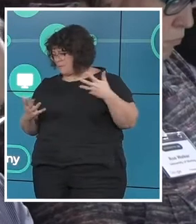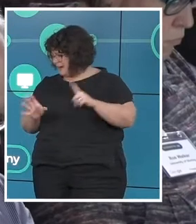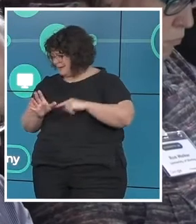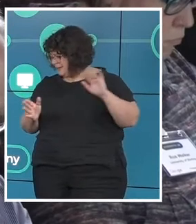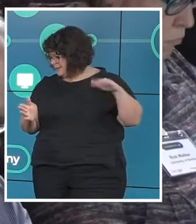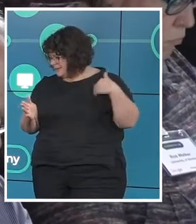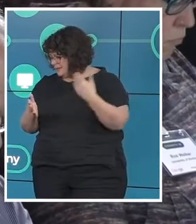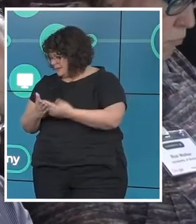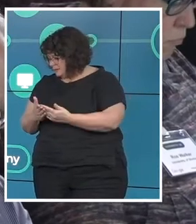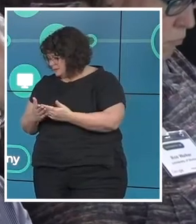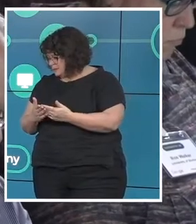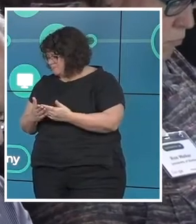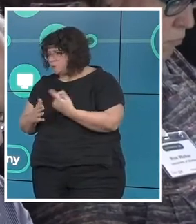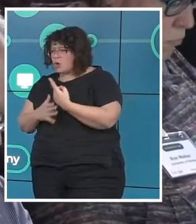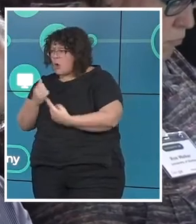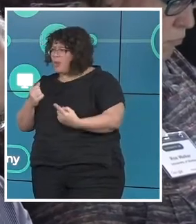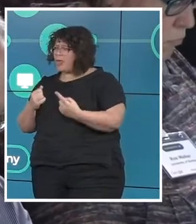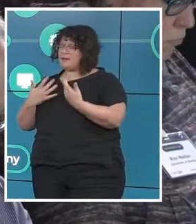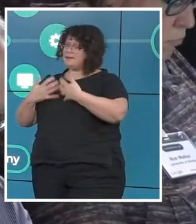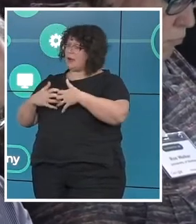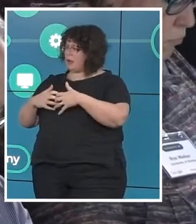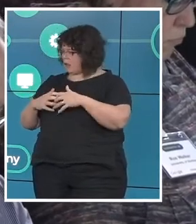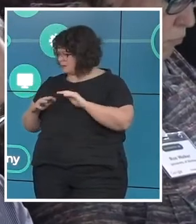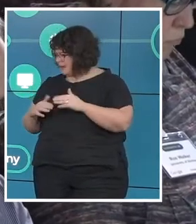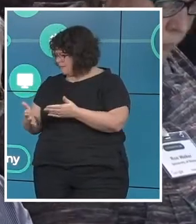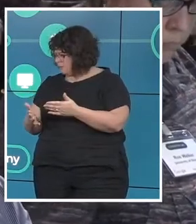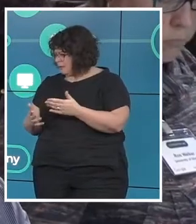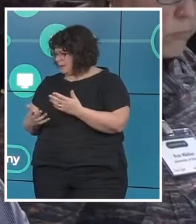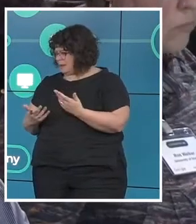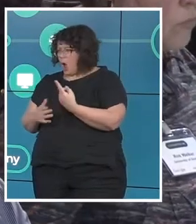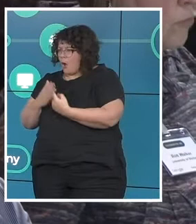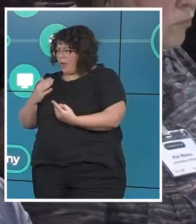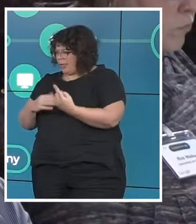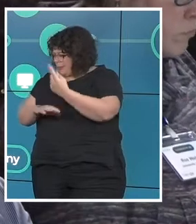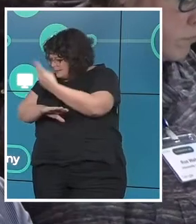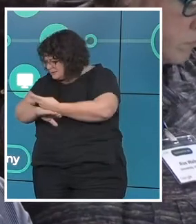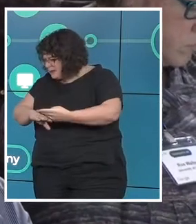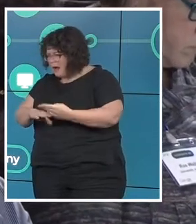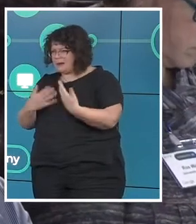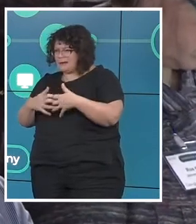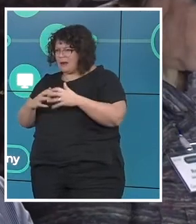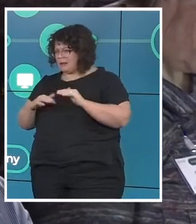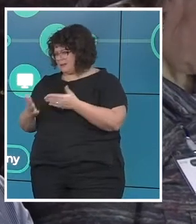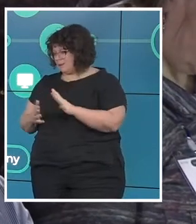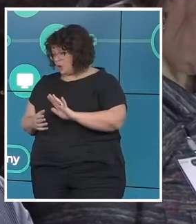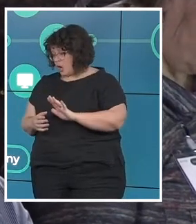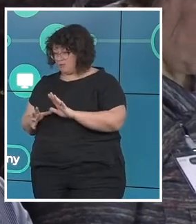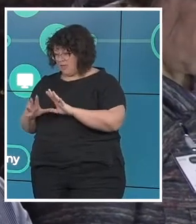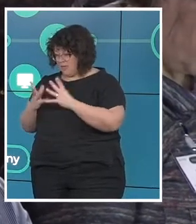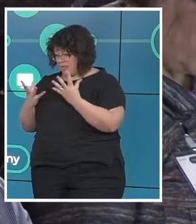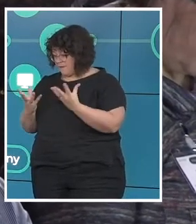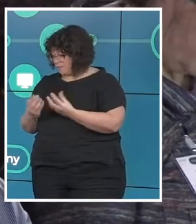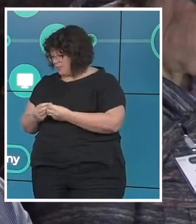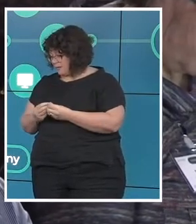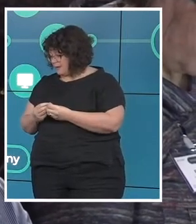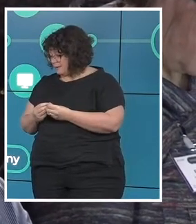And having a champion in internal comms with Amy suddenly means that we can now deal with information to staff. It's not